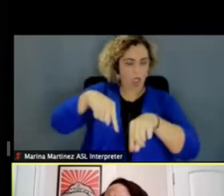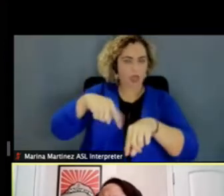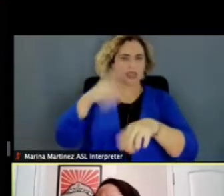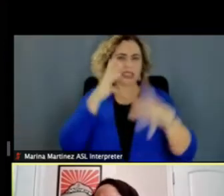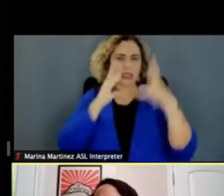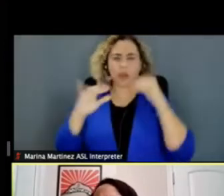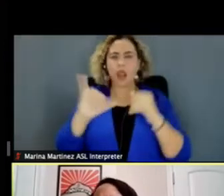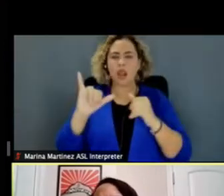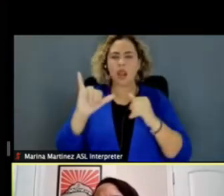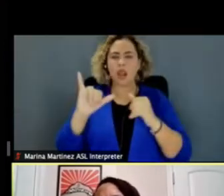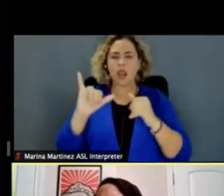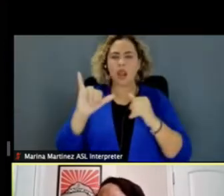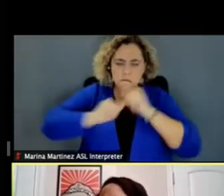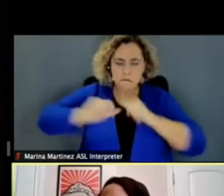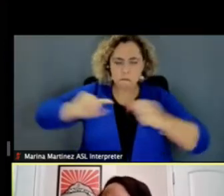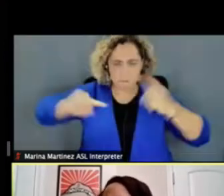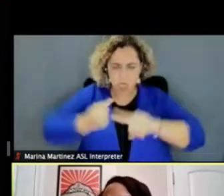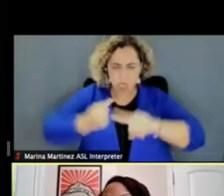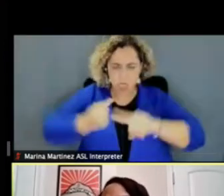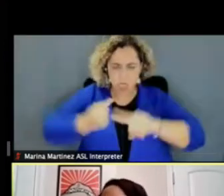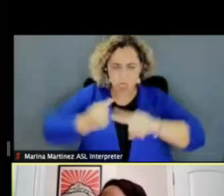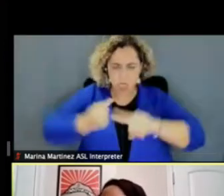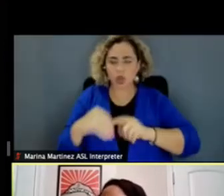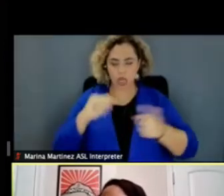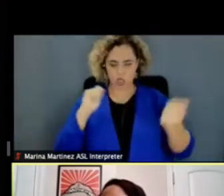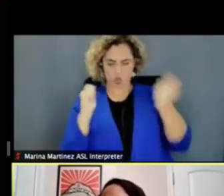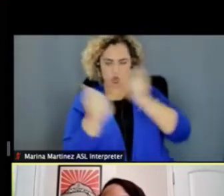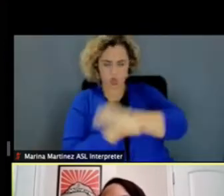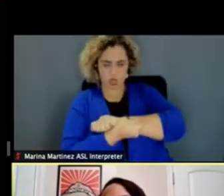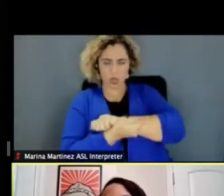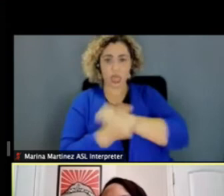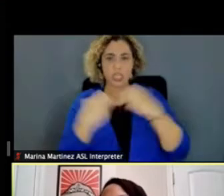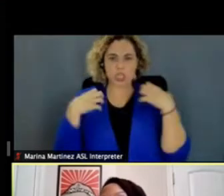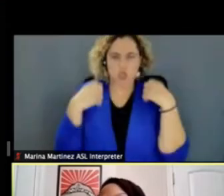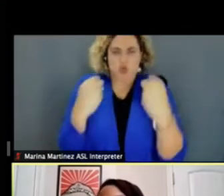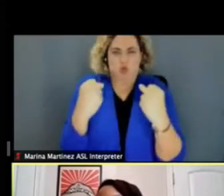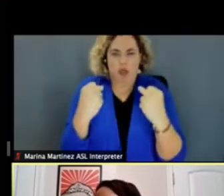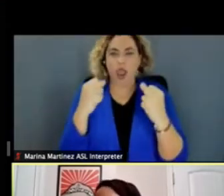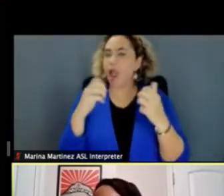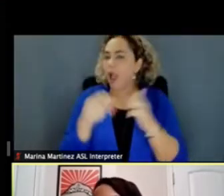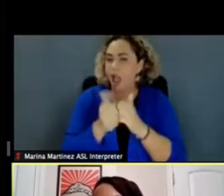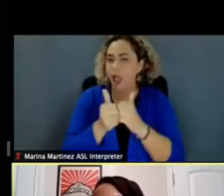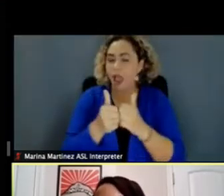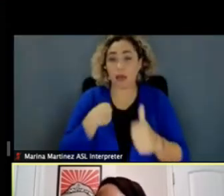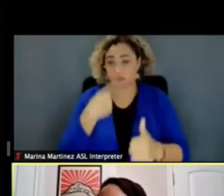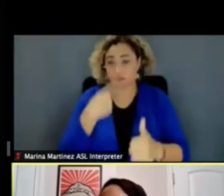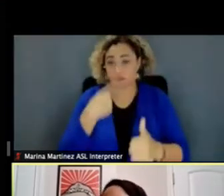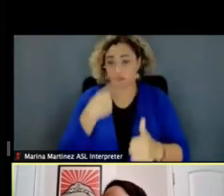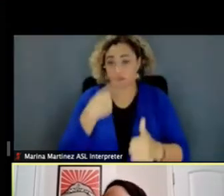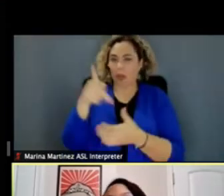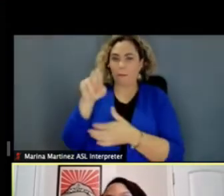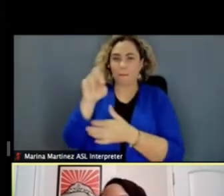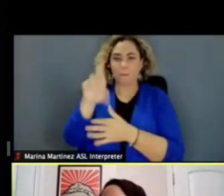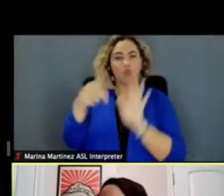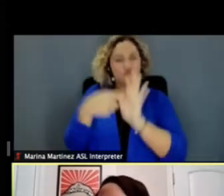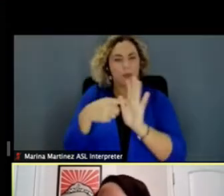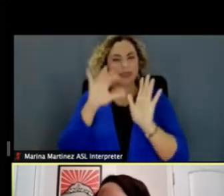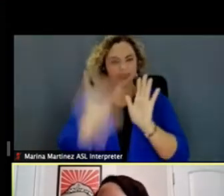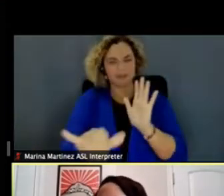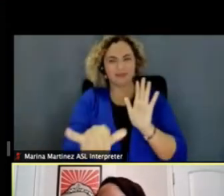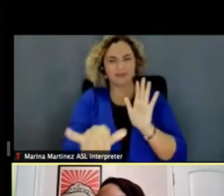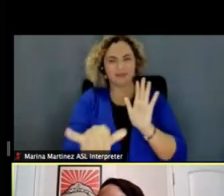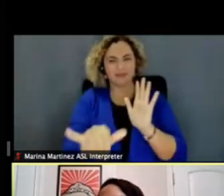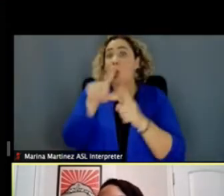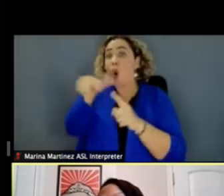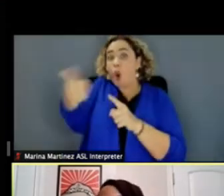pain, beauty, and transformation and strength, which I believe Peter represented, and many other